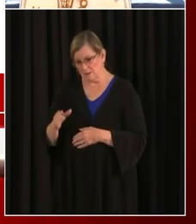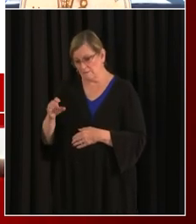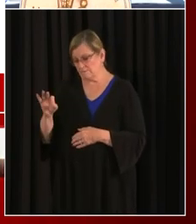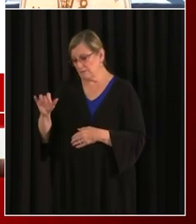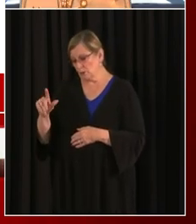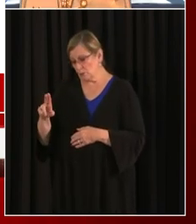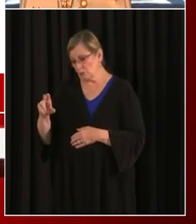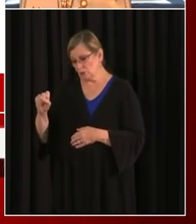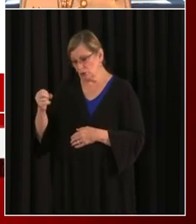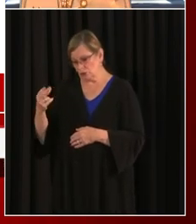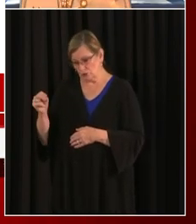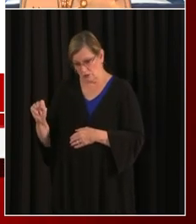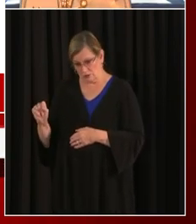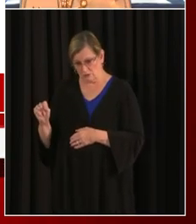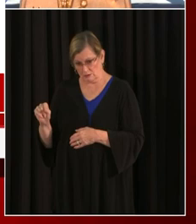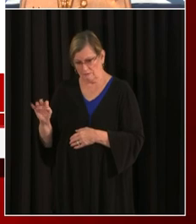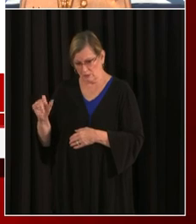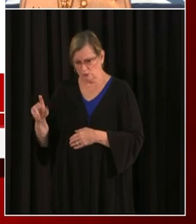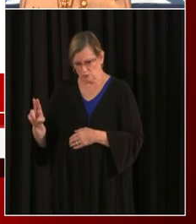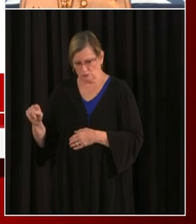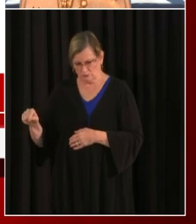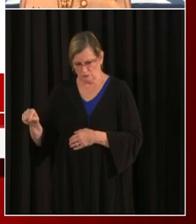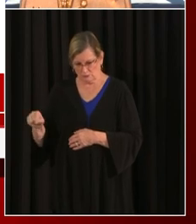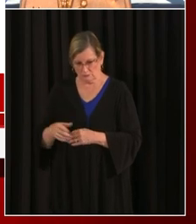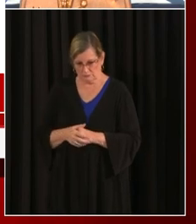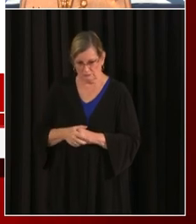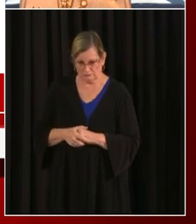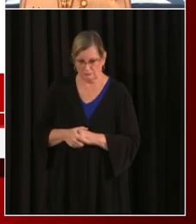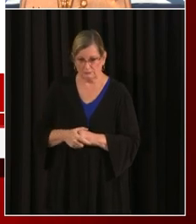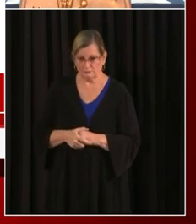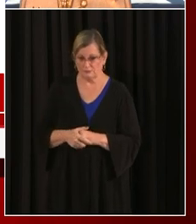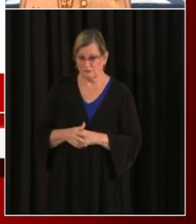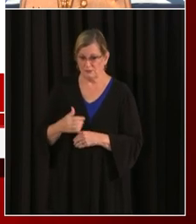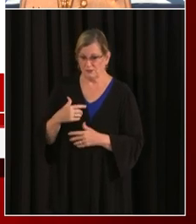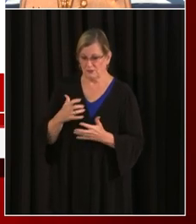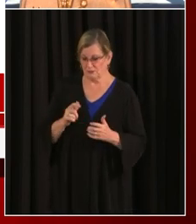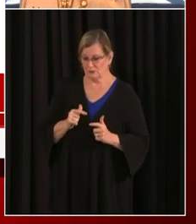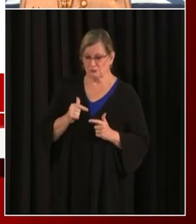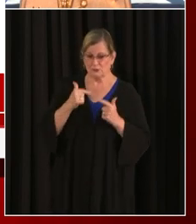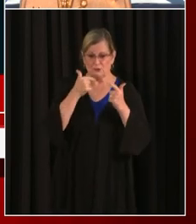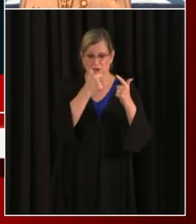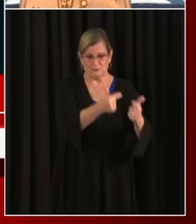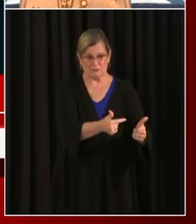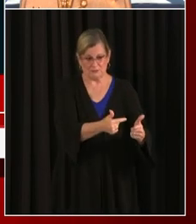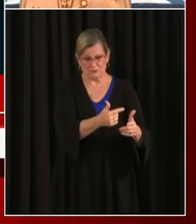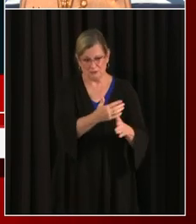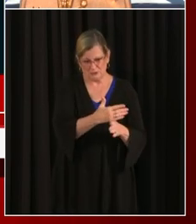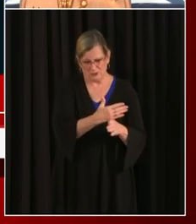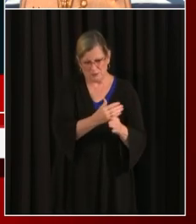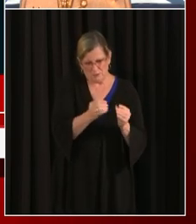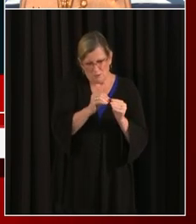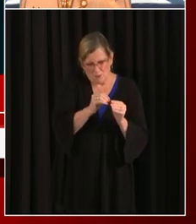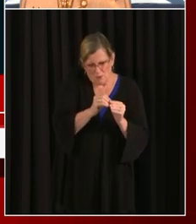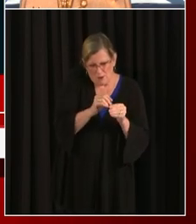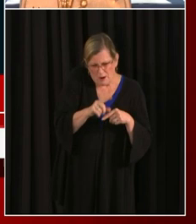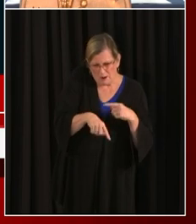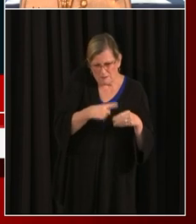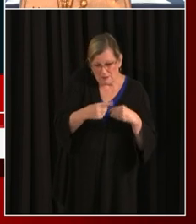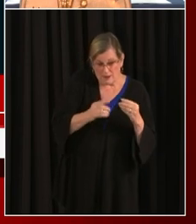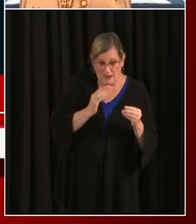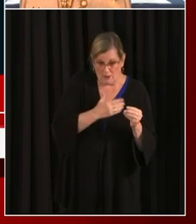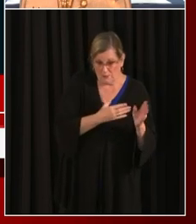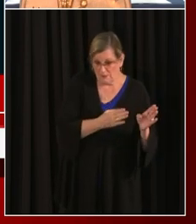dchealth.dc.gov/flu. I want to now turn to share a little bit more about our planning